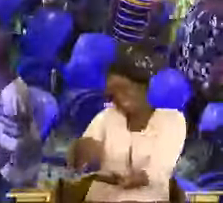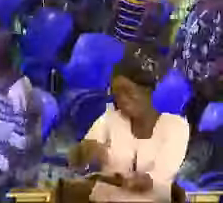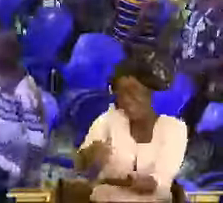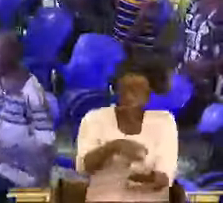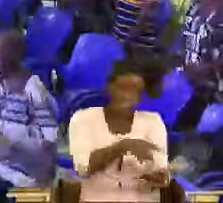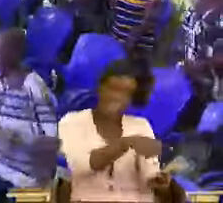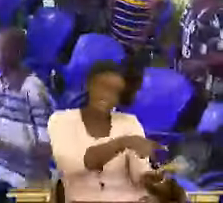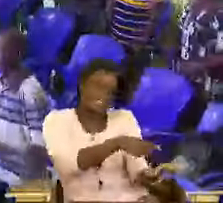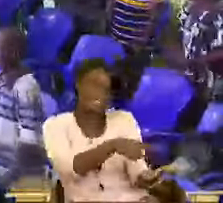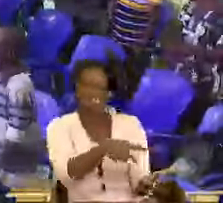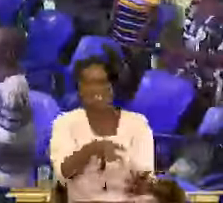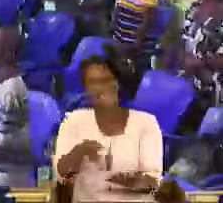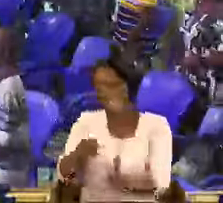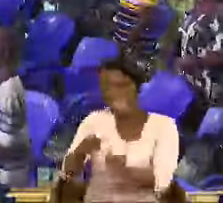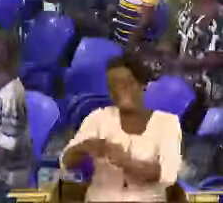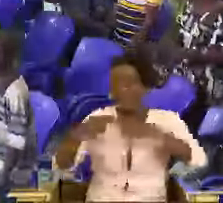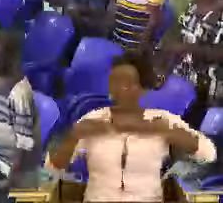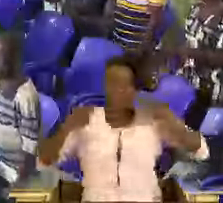dancece